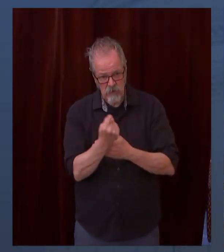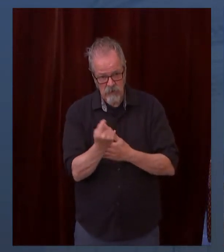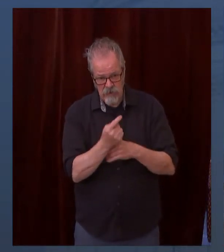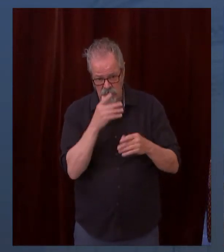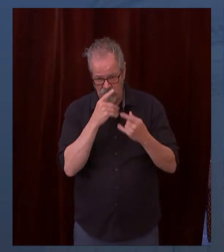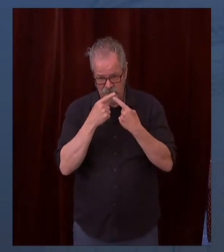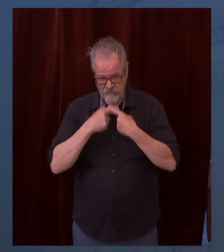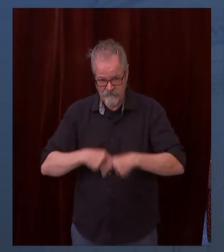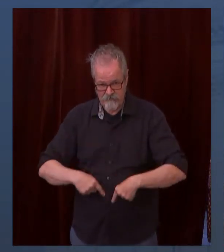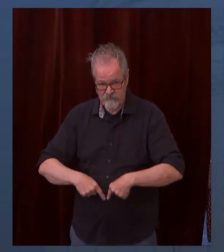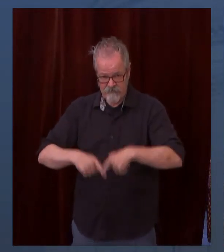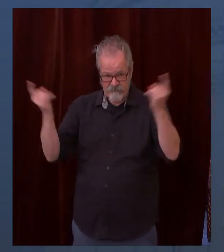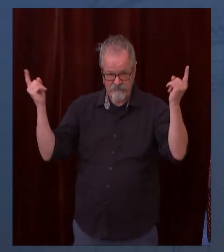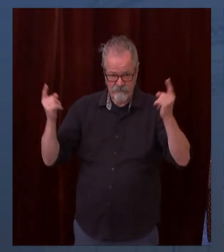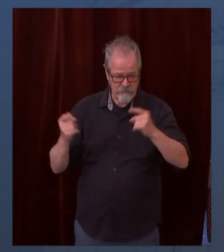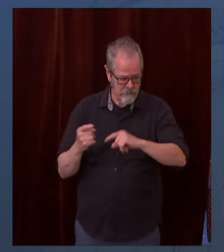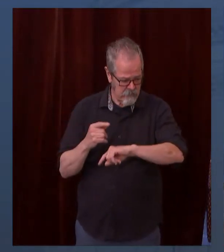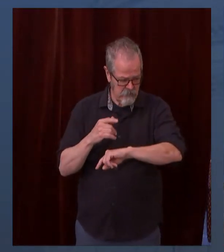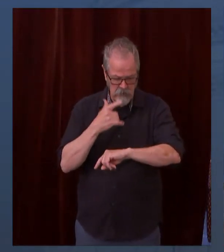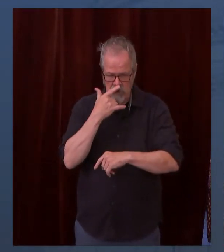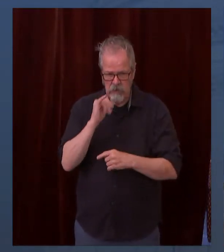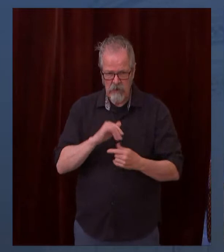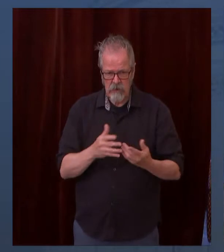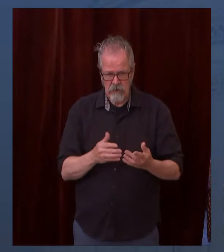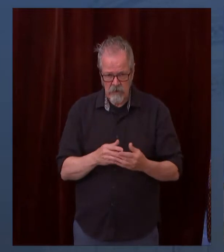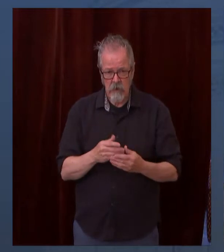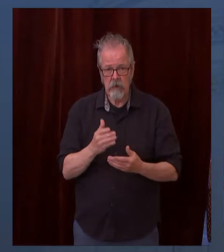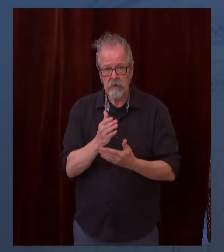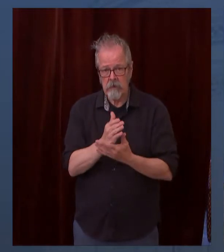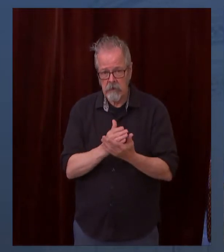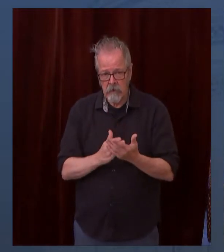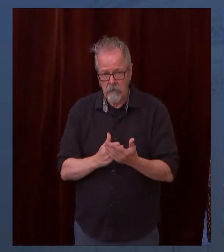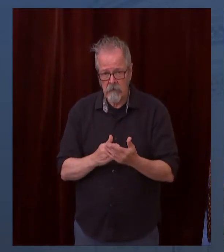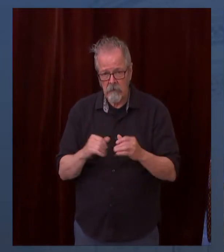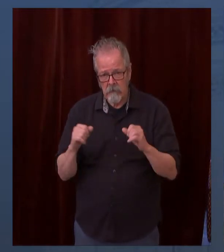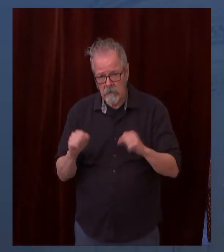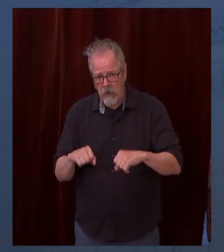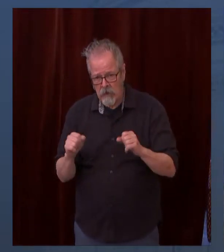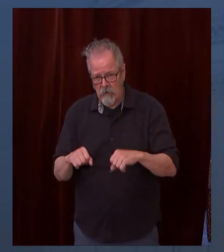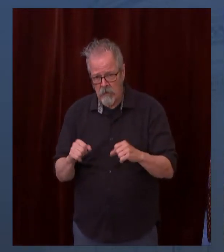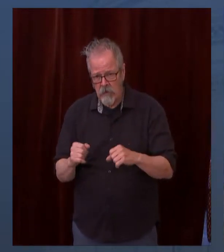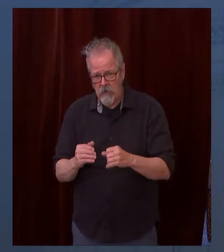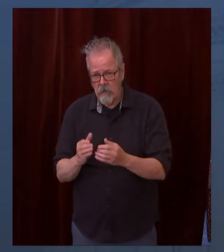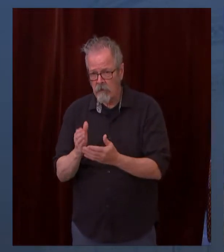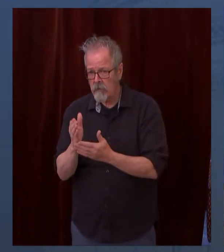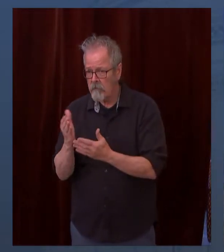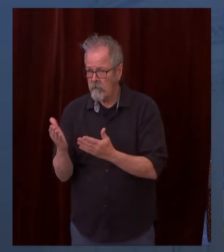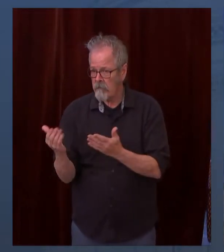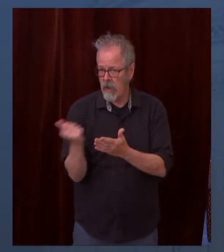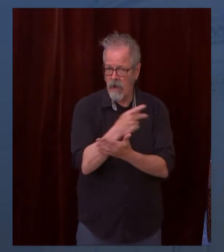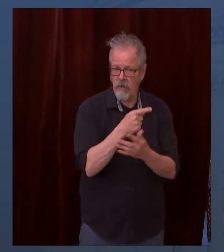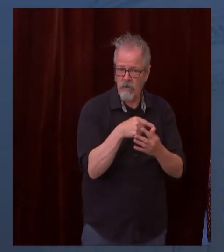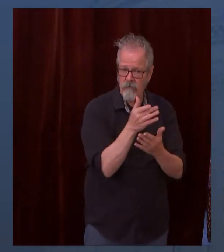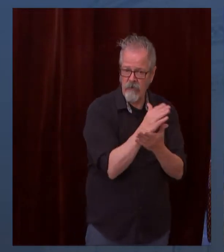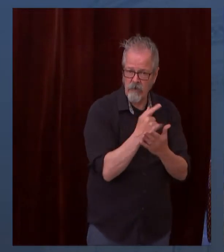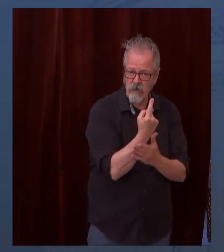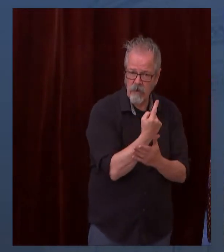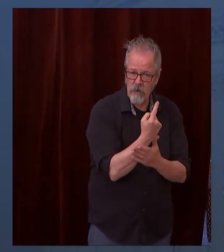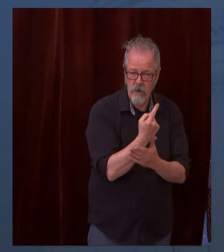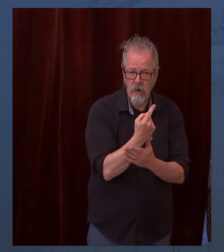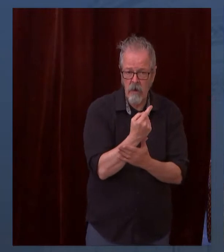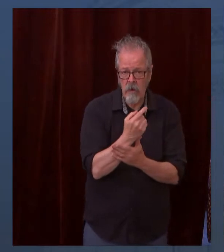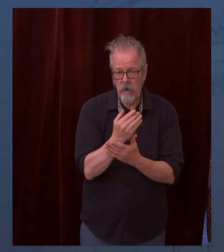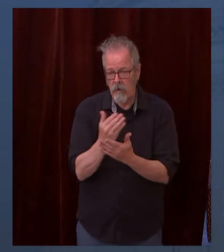phase 1? Are there any counties that may actually move back into phase 3 if current numbers